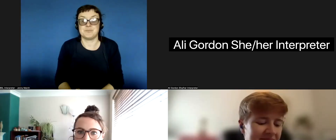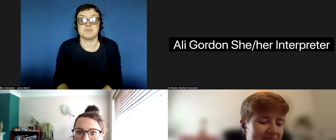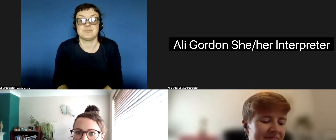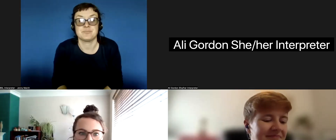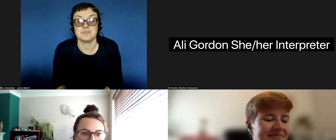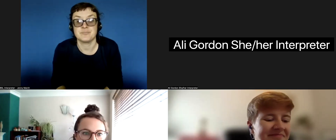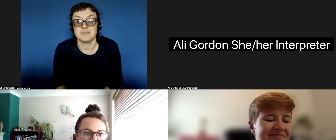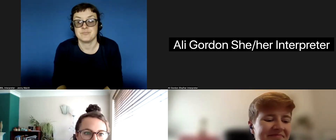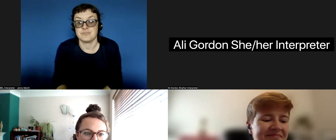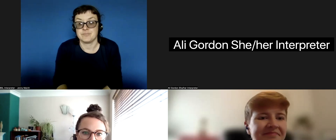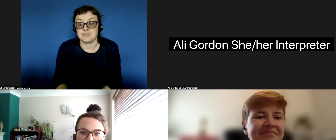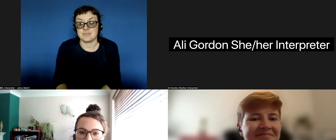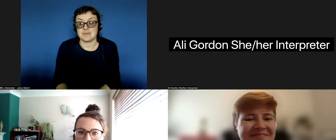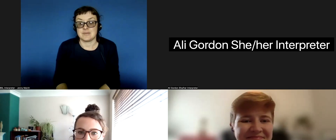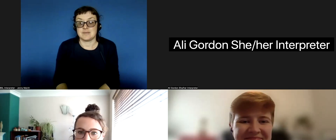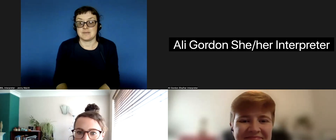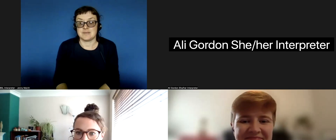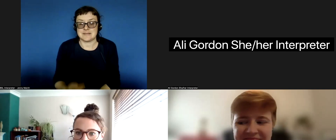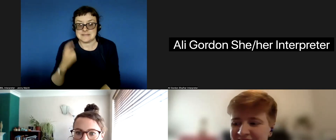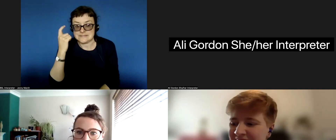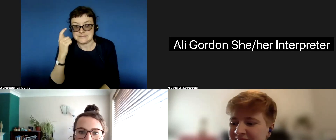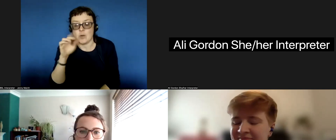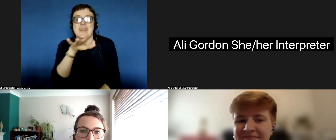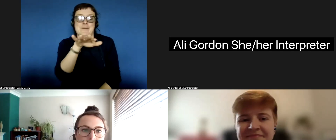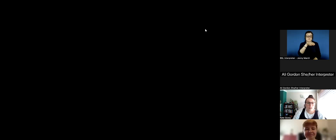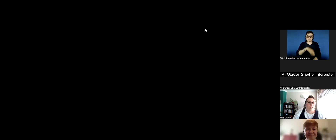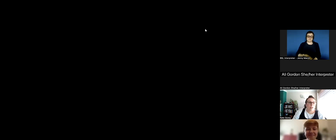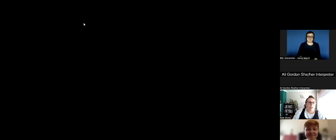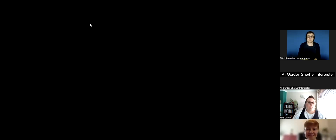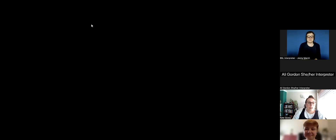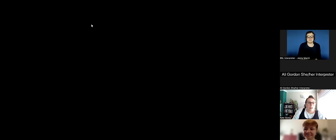I can find it. There we go.